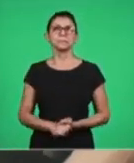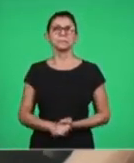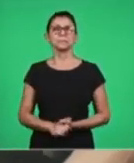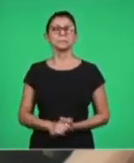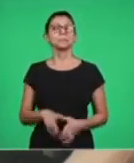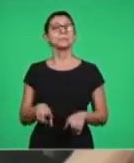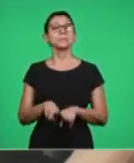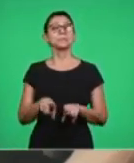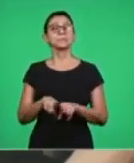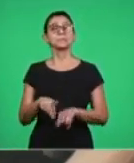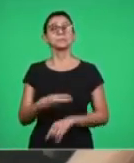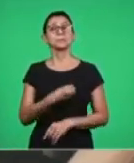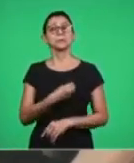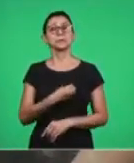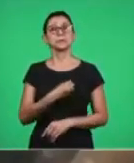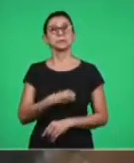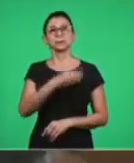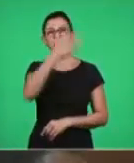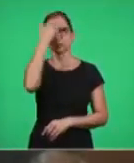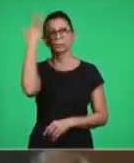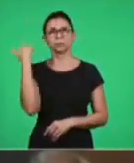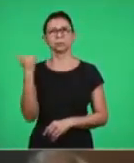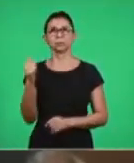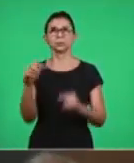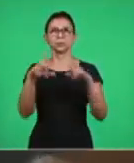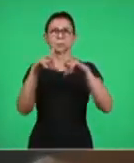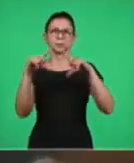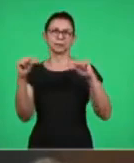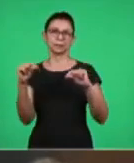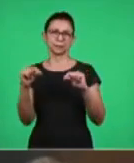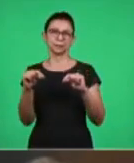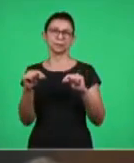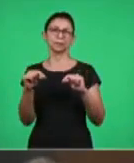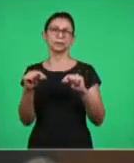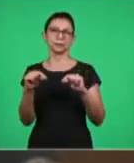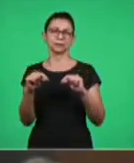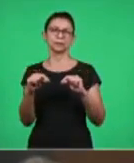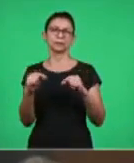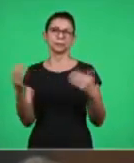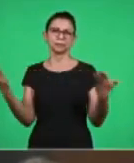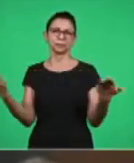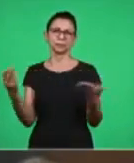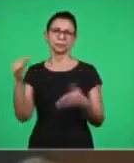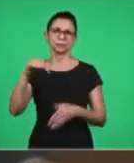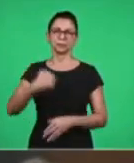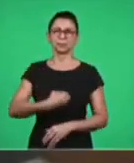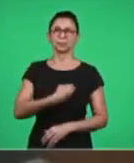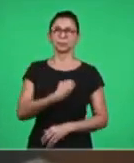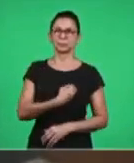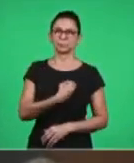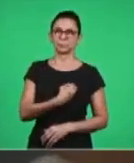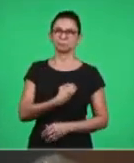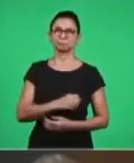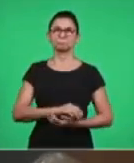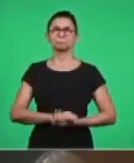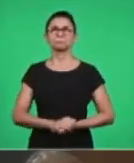municipality of Vila Velha in Brazil. And also we have brethren from Brasilia, capital of the Brazil. They are participating with